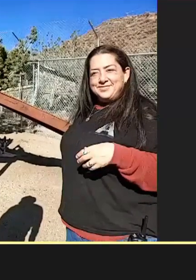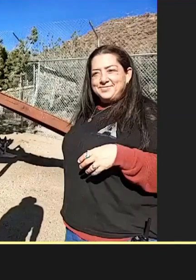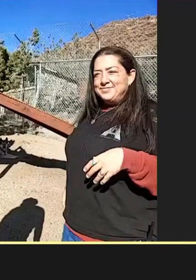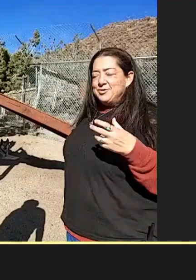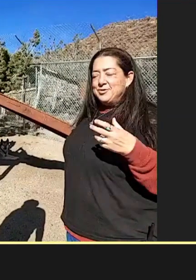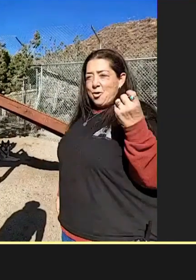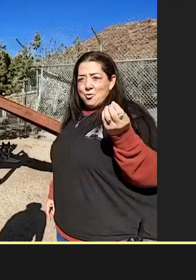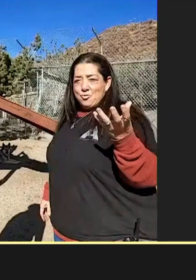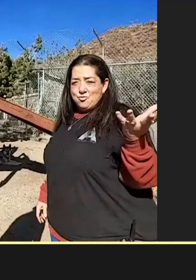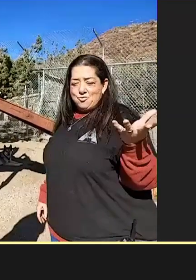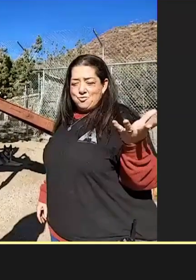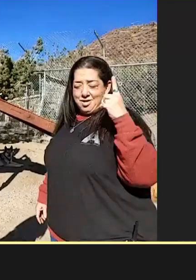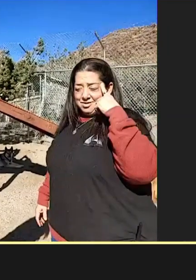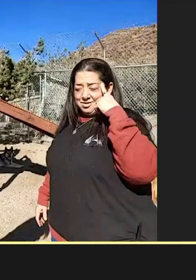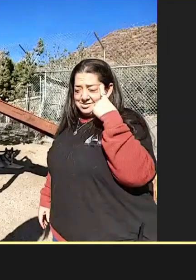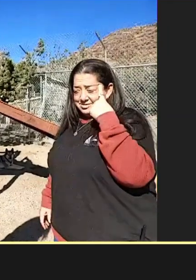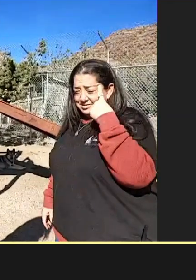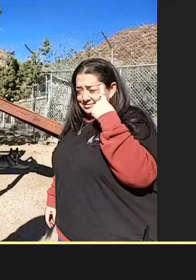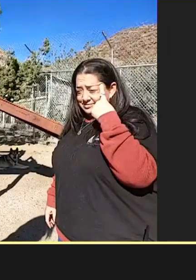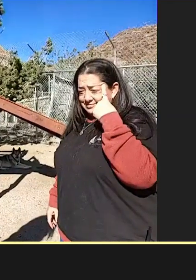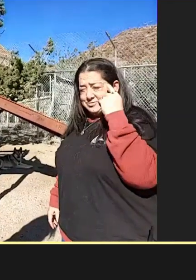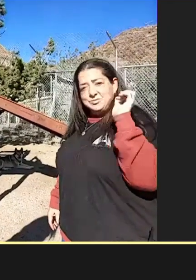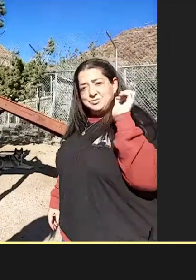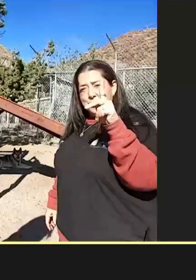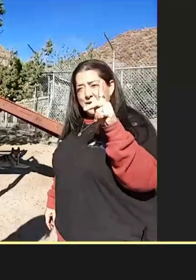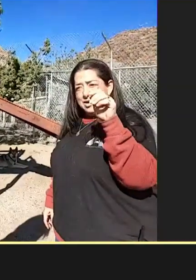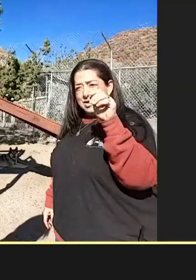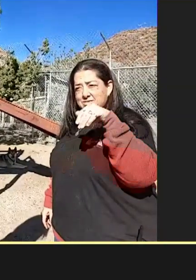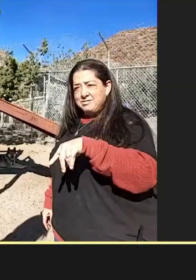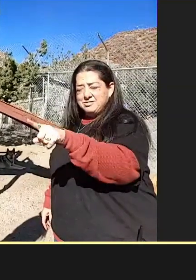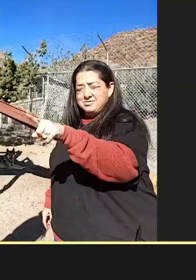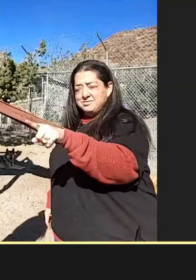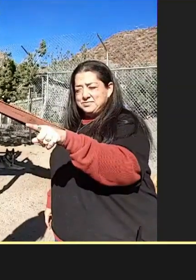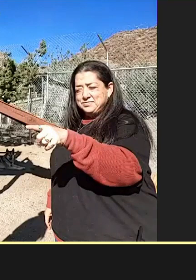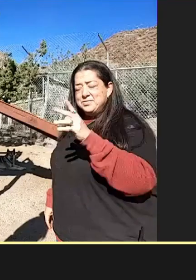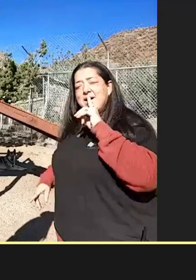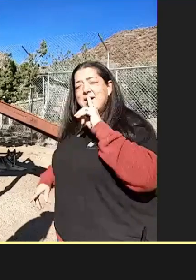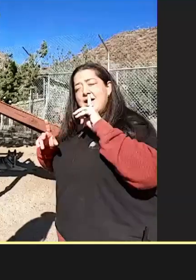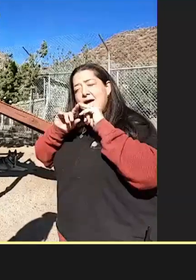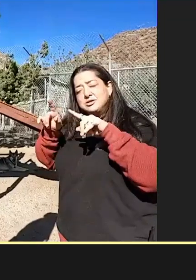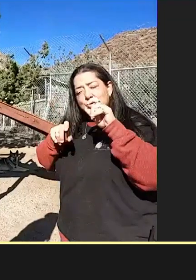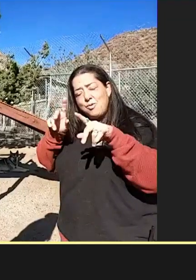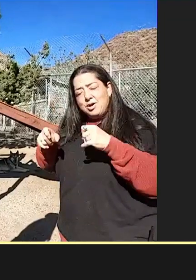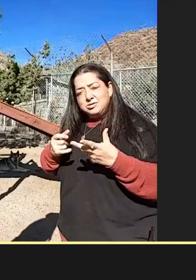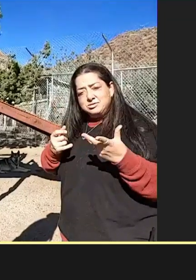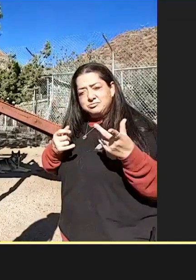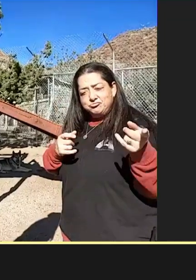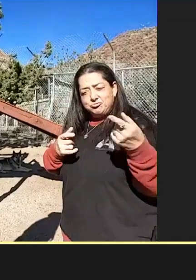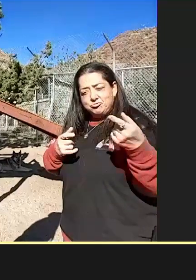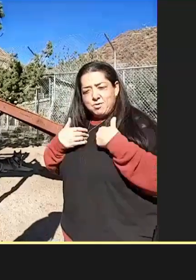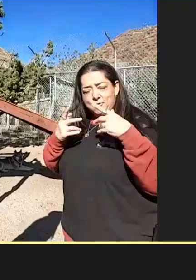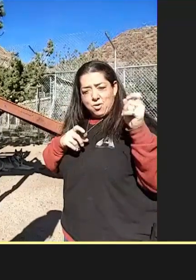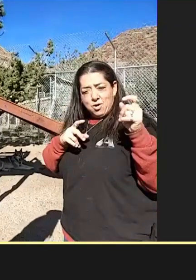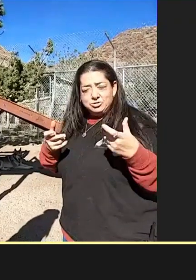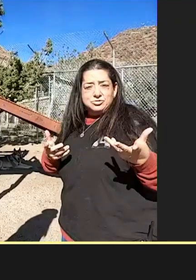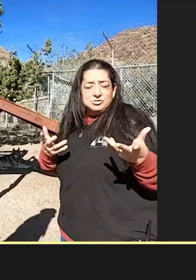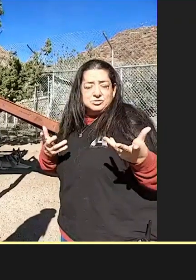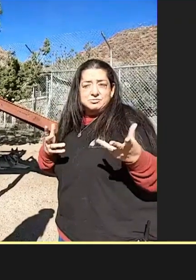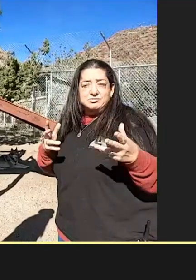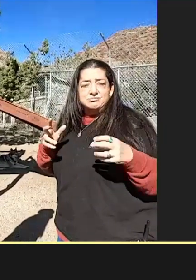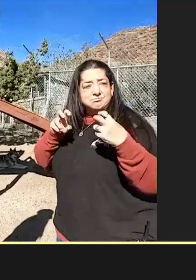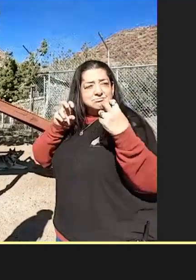Pretty. So I think we're going to go back in and answer some questions. If you guys